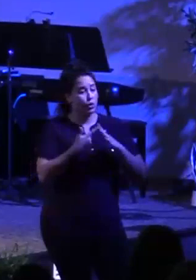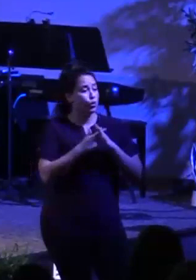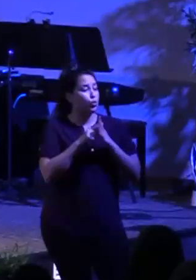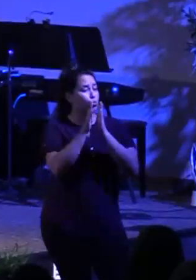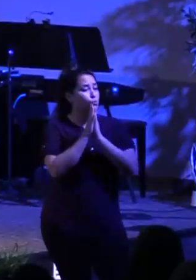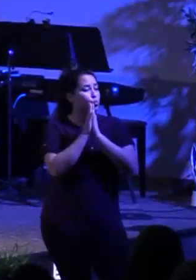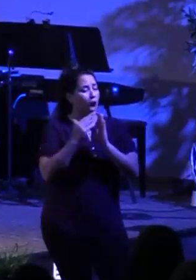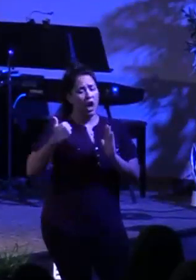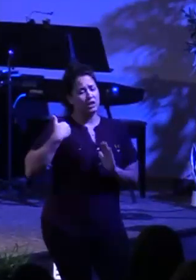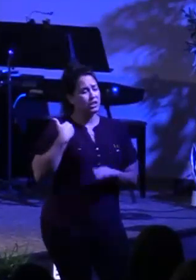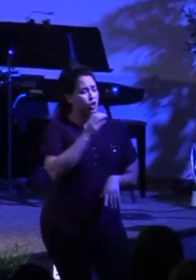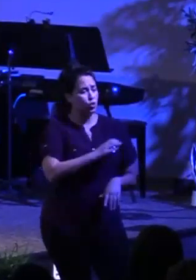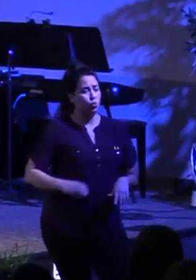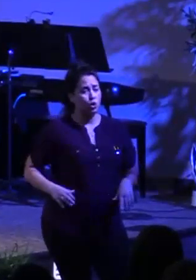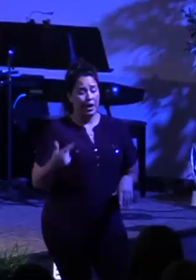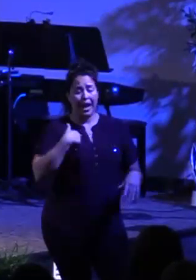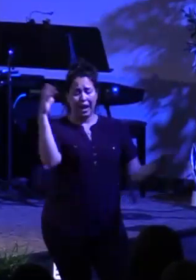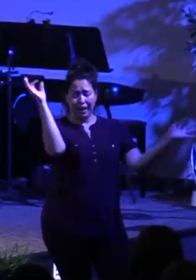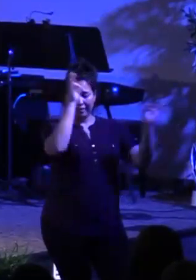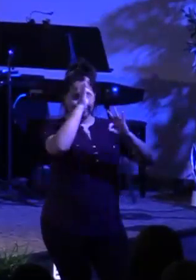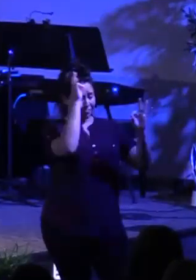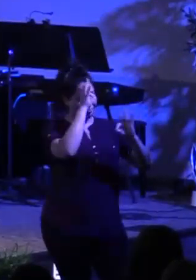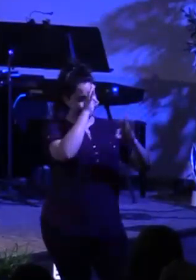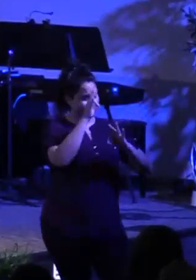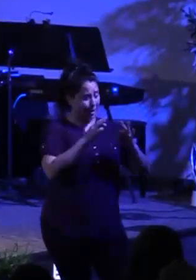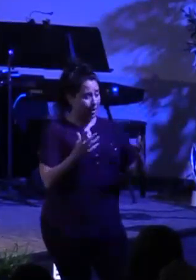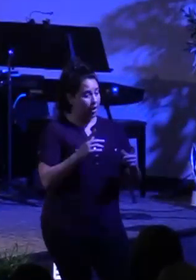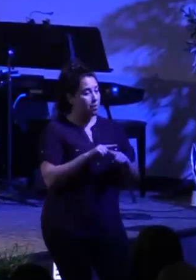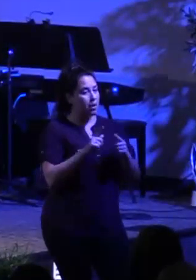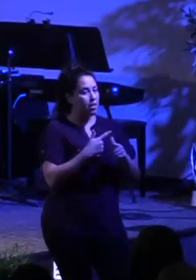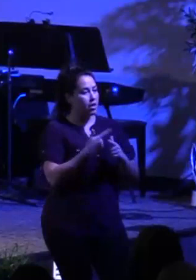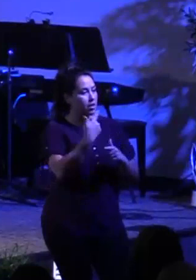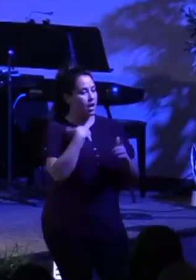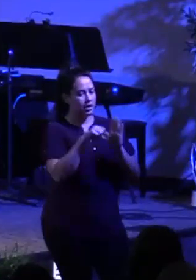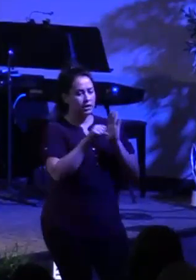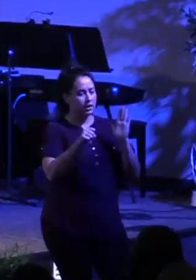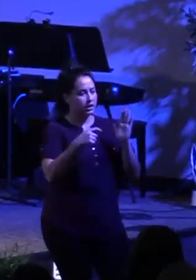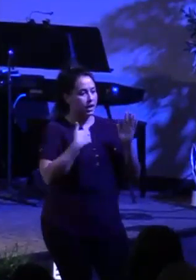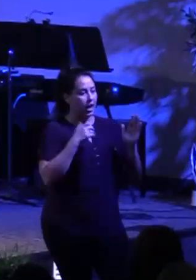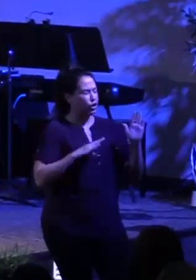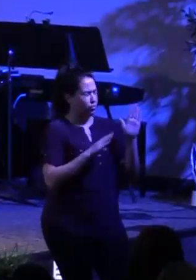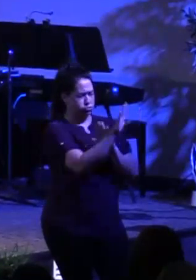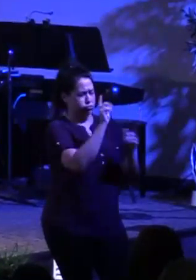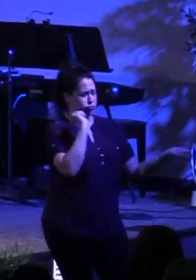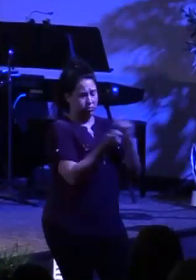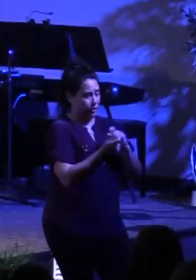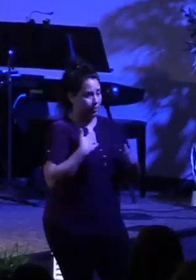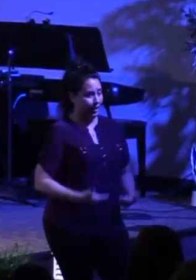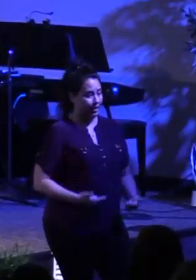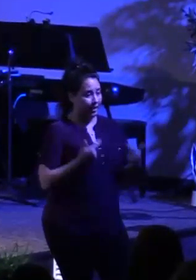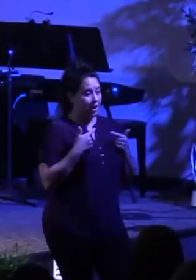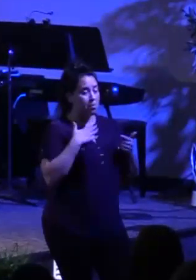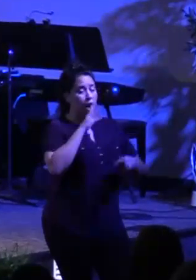young Christian, and I didn't know anything about it. And there was a season where I accelerated very quickly, and it just changed my life. It reordered